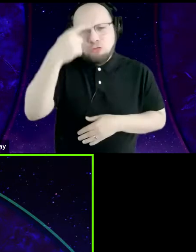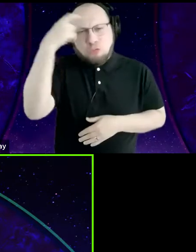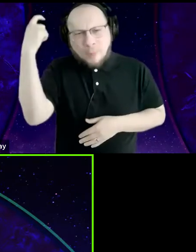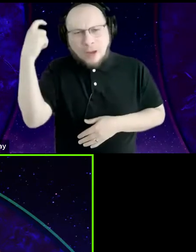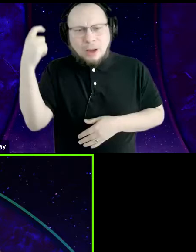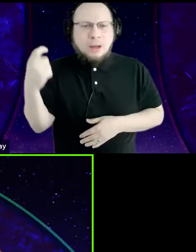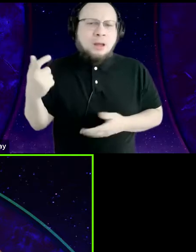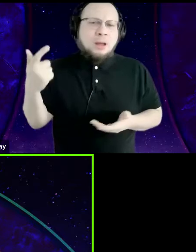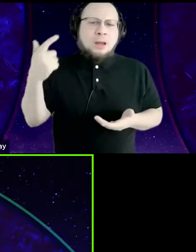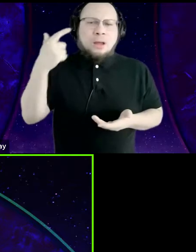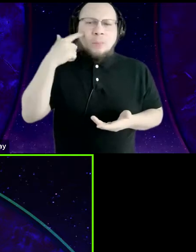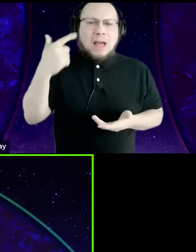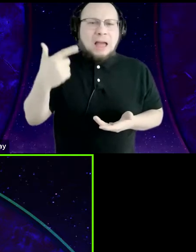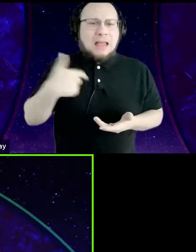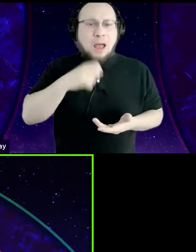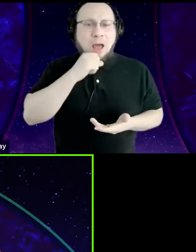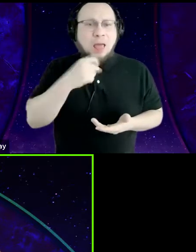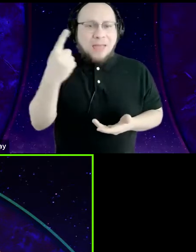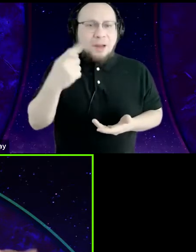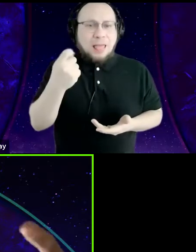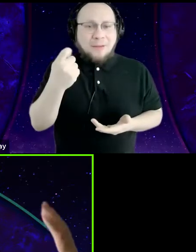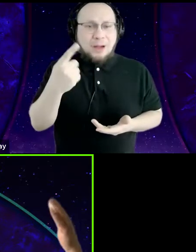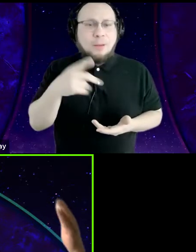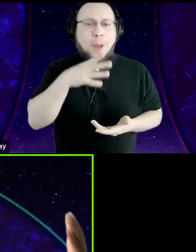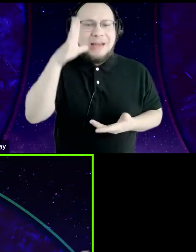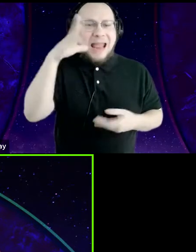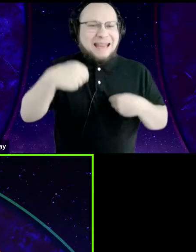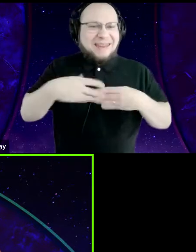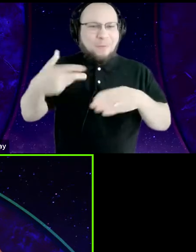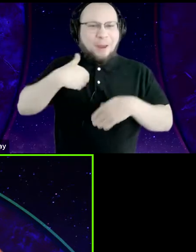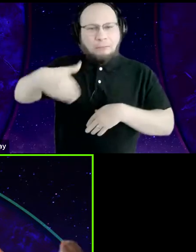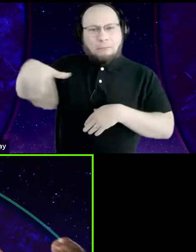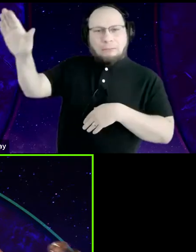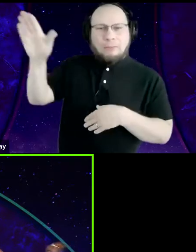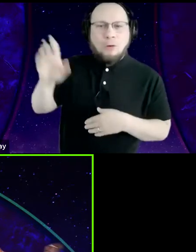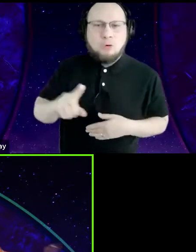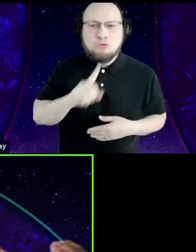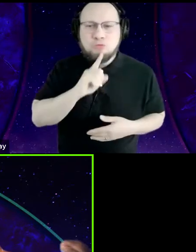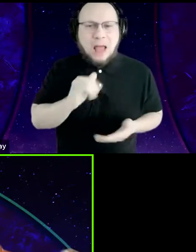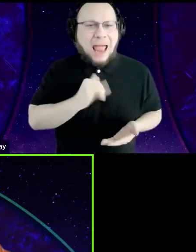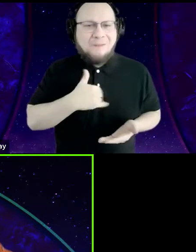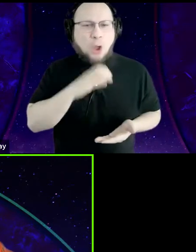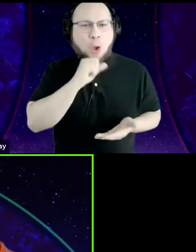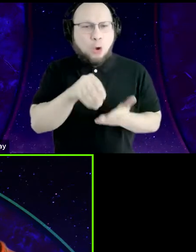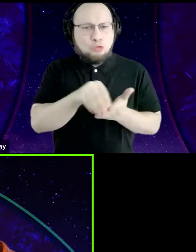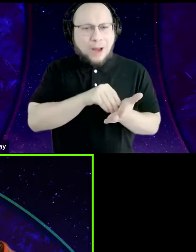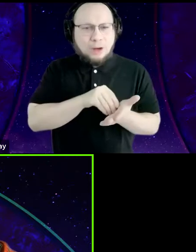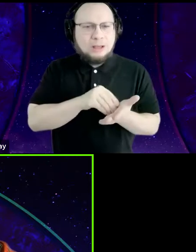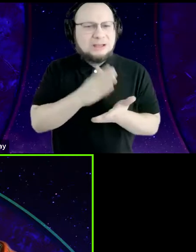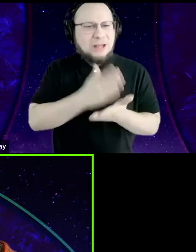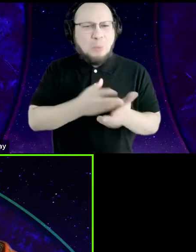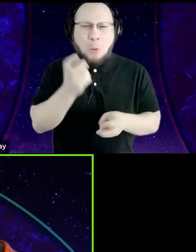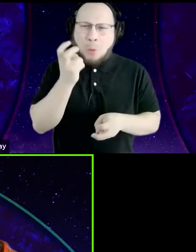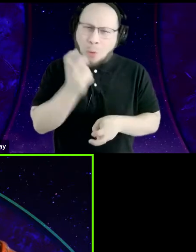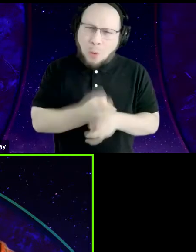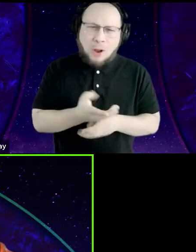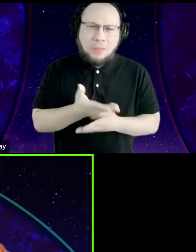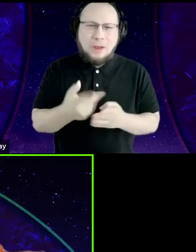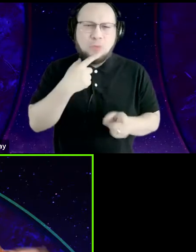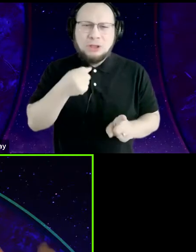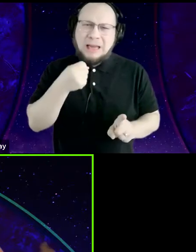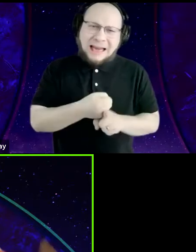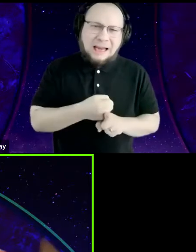given away at 11, because of so many things, that I only had this record of Jéhan, who wrote really hard things about being, you know, hit by their